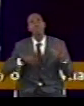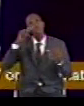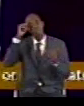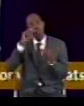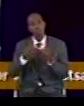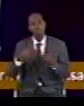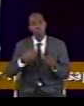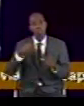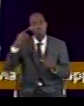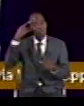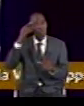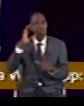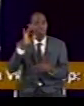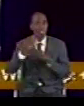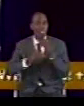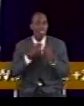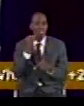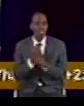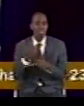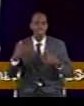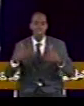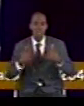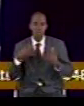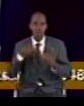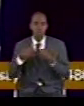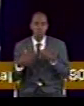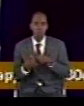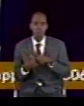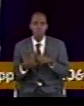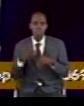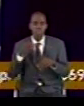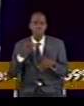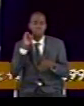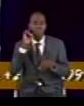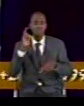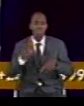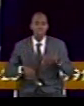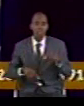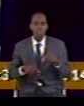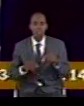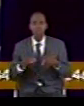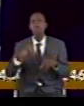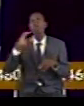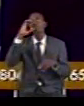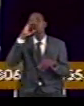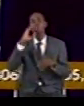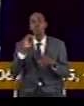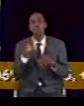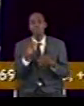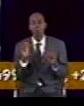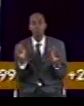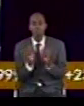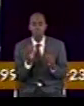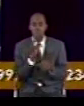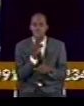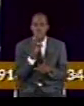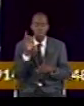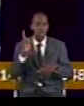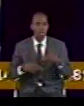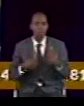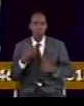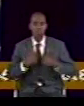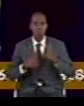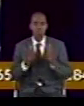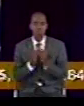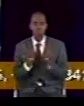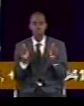9 years, I've been having pneumonia. I can't go during the rain. I cannot drink cold water. I cannot bathe cold water. And every time, I'll be